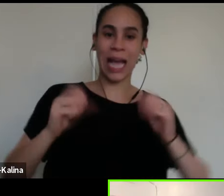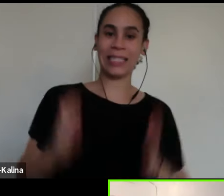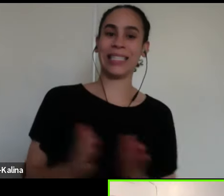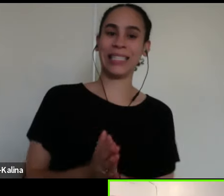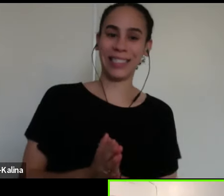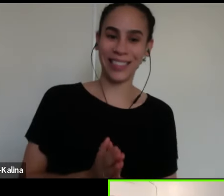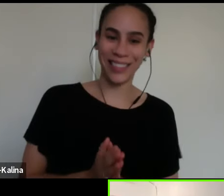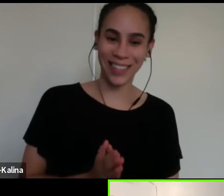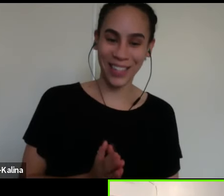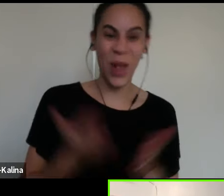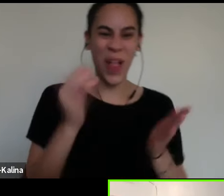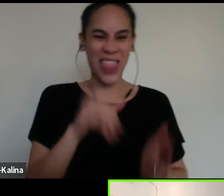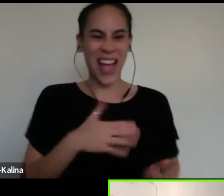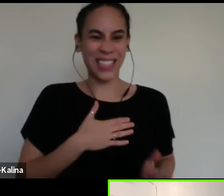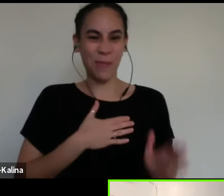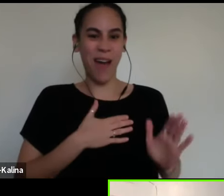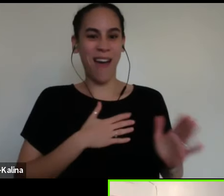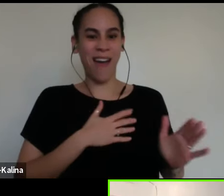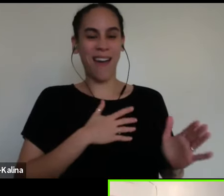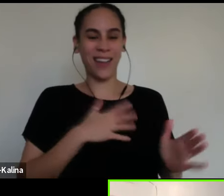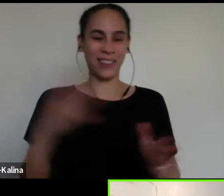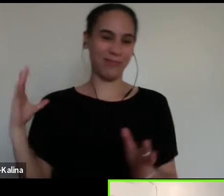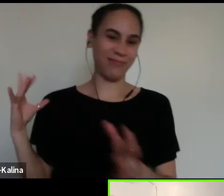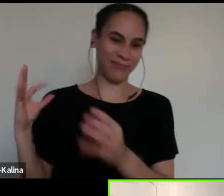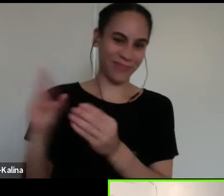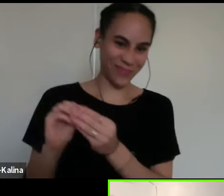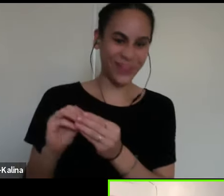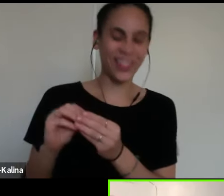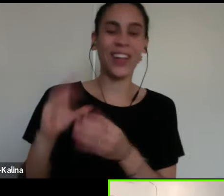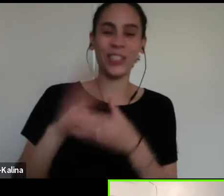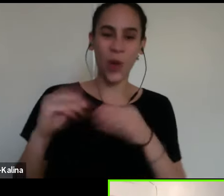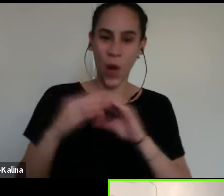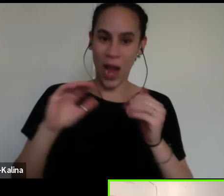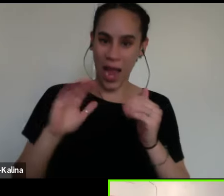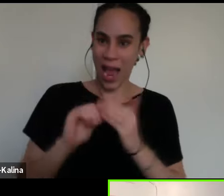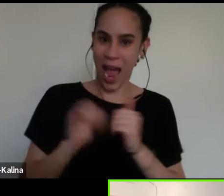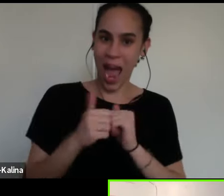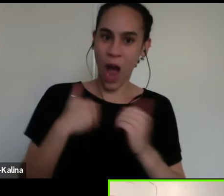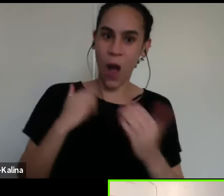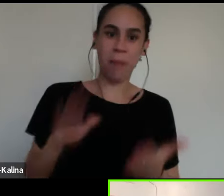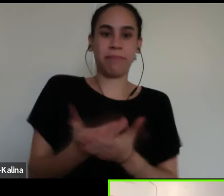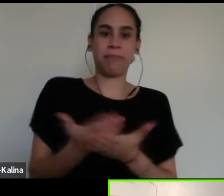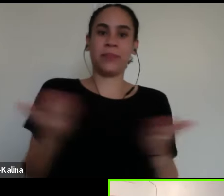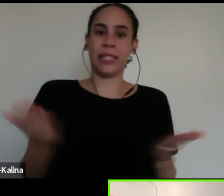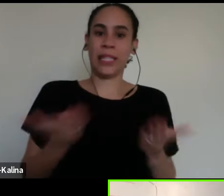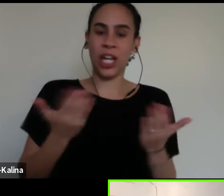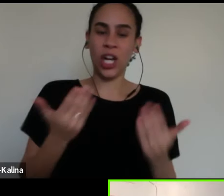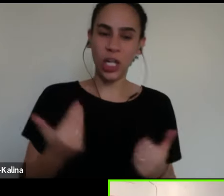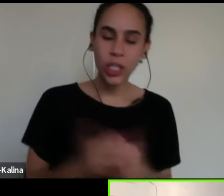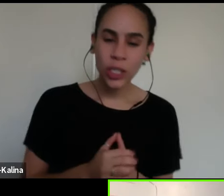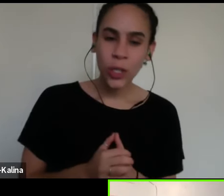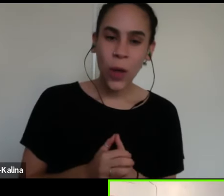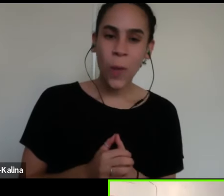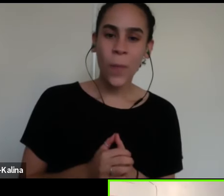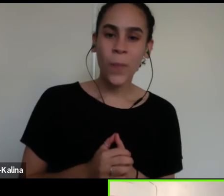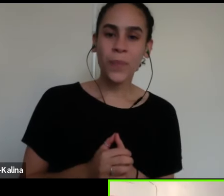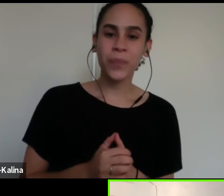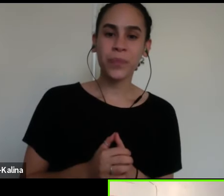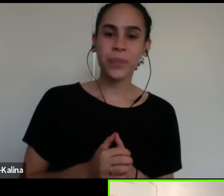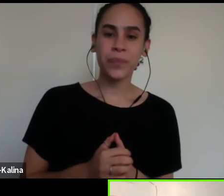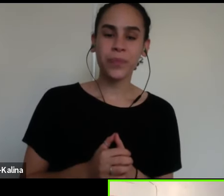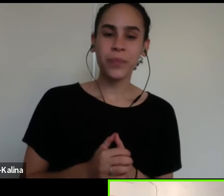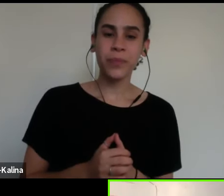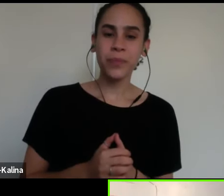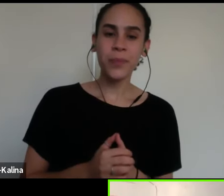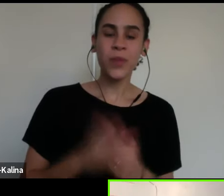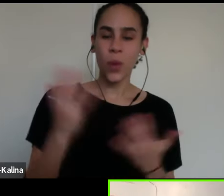That's kind of the background. That's the backstory to how I ended up here, which there's fits and starts in between that moment and today. But what